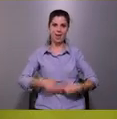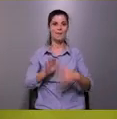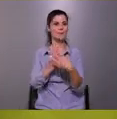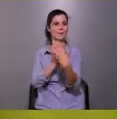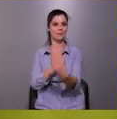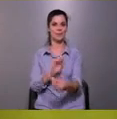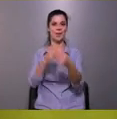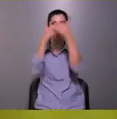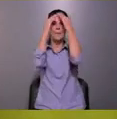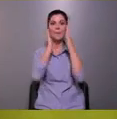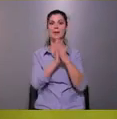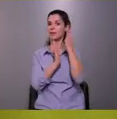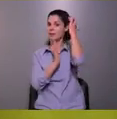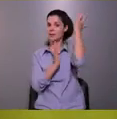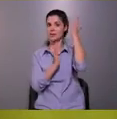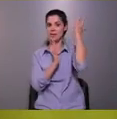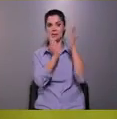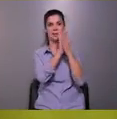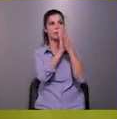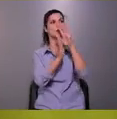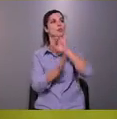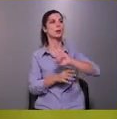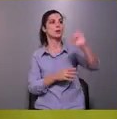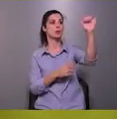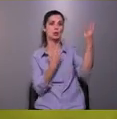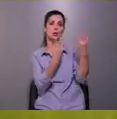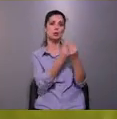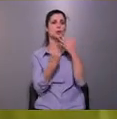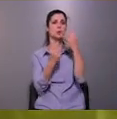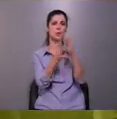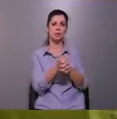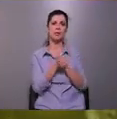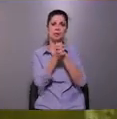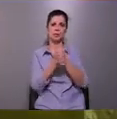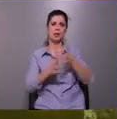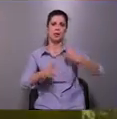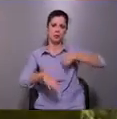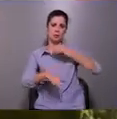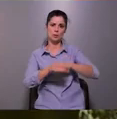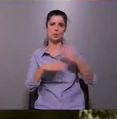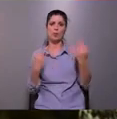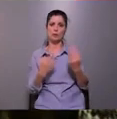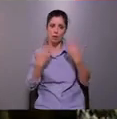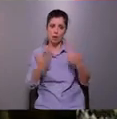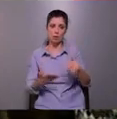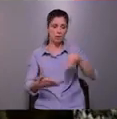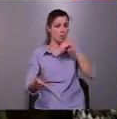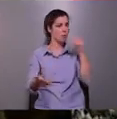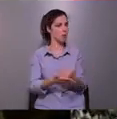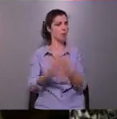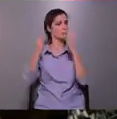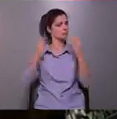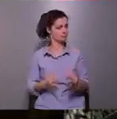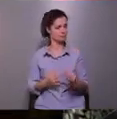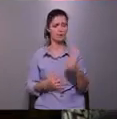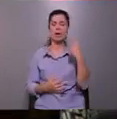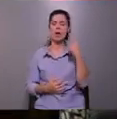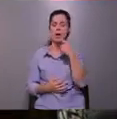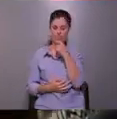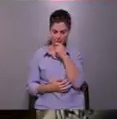Jesus. Santa Maria, Mãe de Deus, rogai por nós, pecadores, agora e na hora da nossa morte.